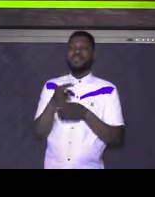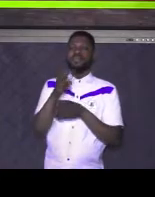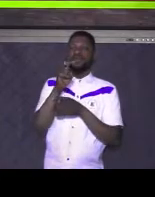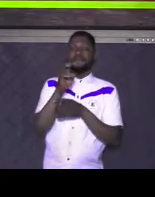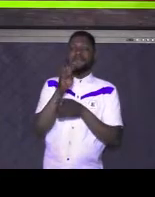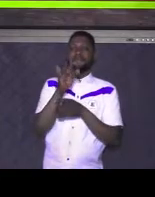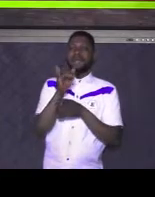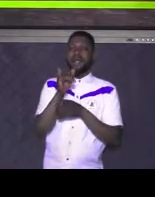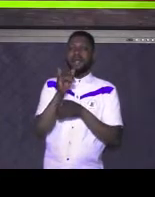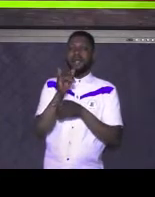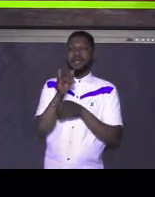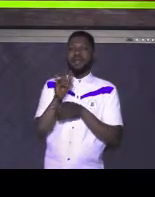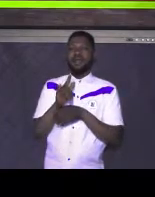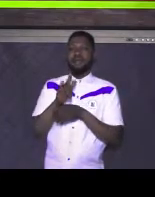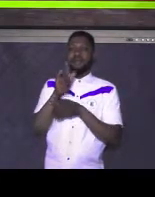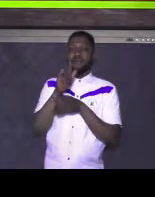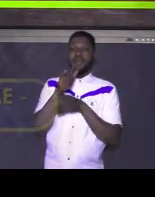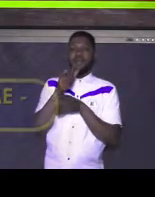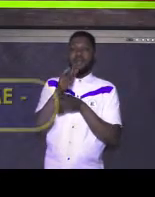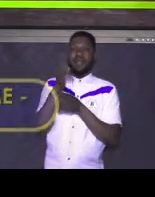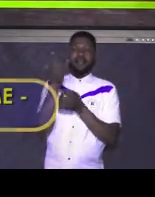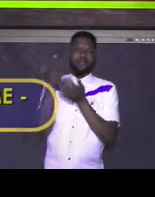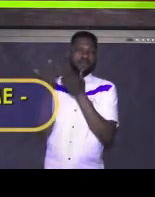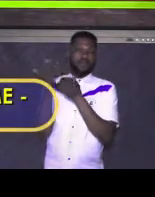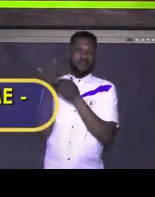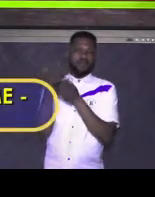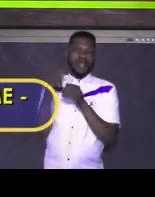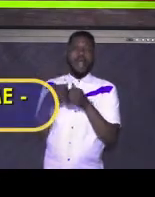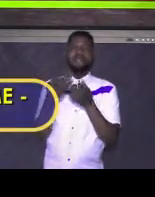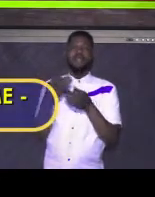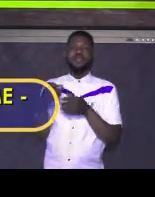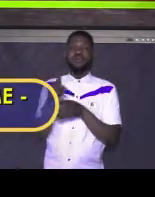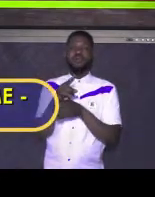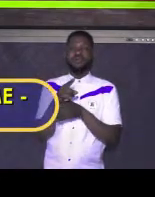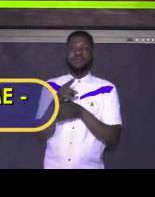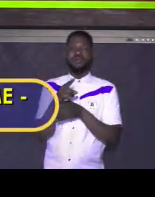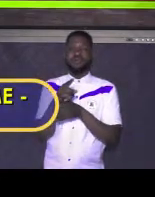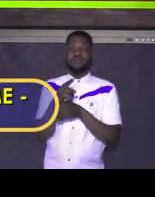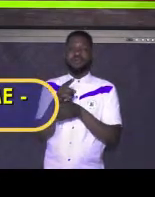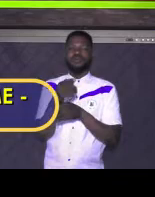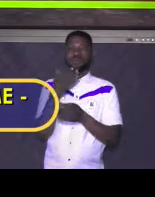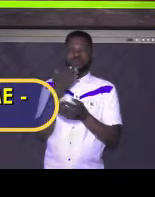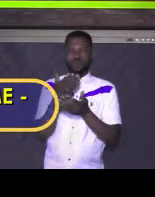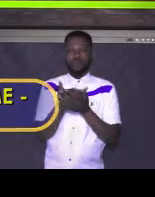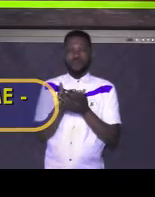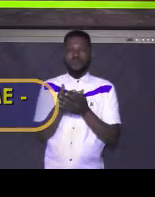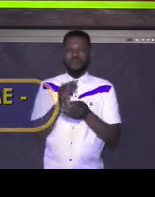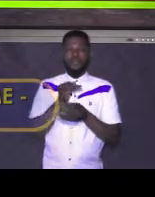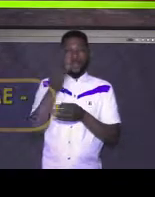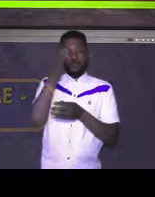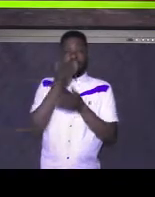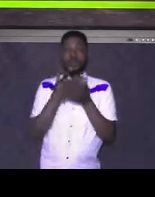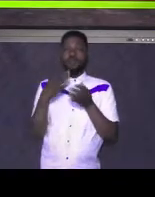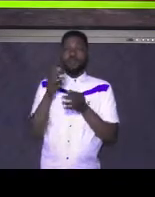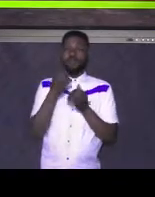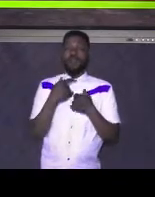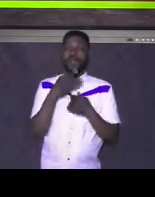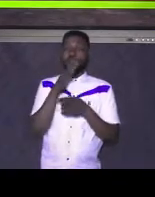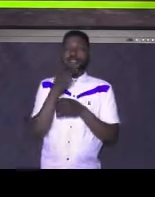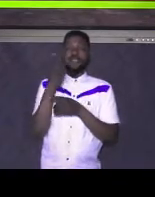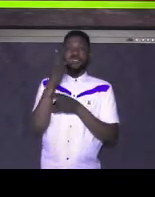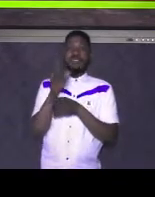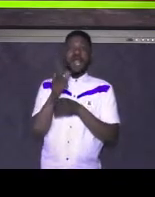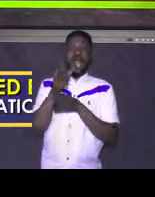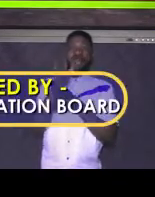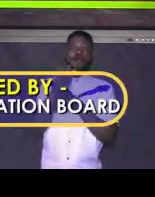have traveled by flight before? How many of you? Good. I know some of you have